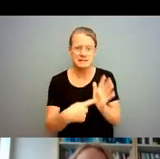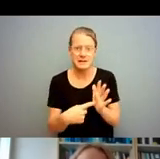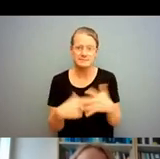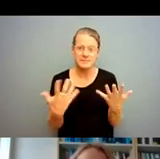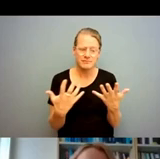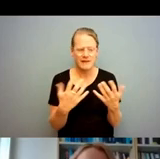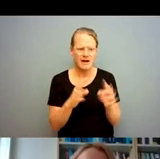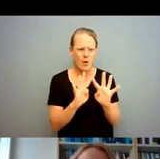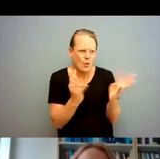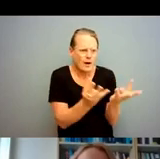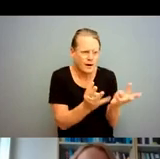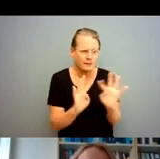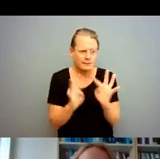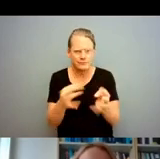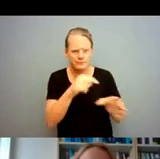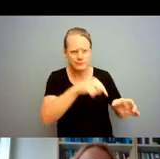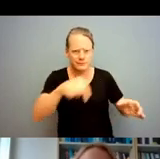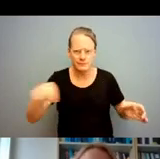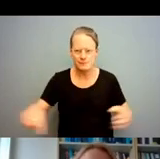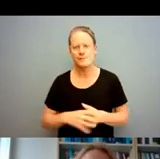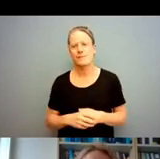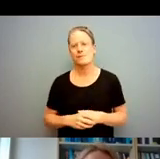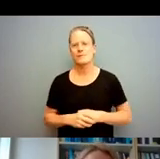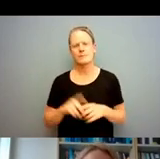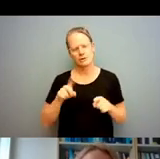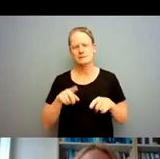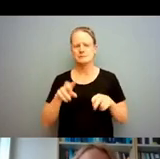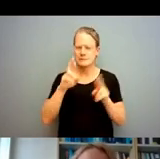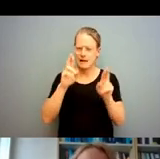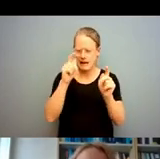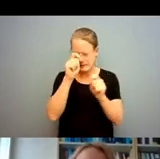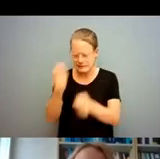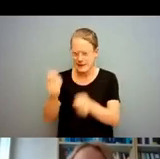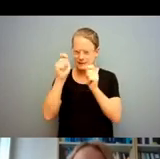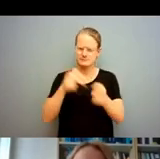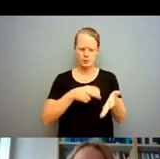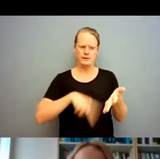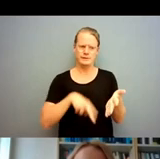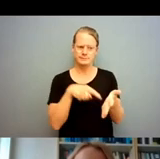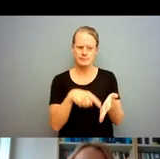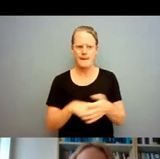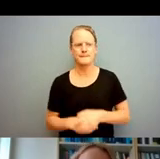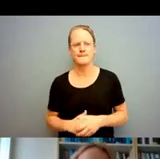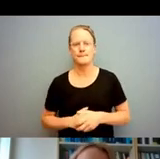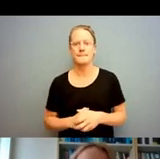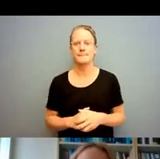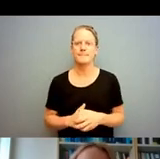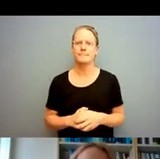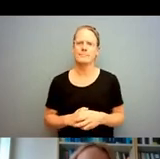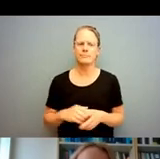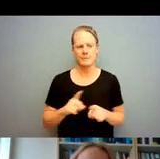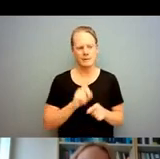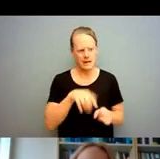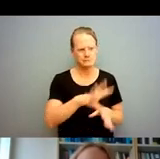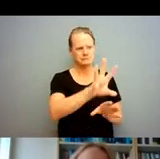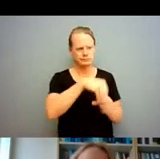also important when it comes to states respecting the rights in the declaration, and